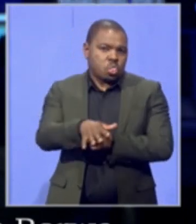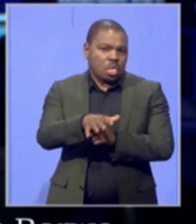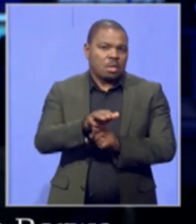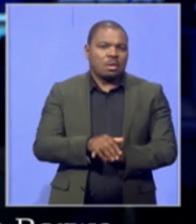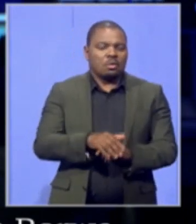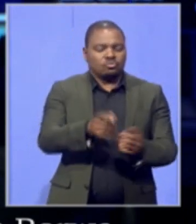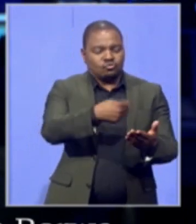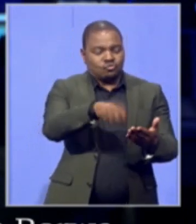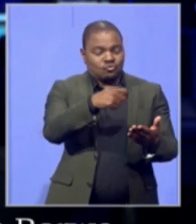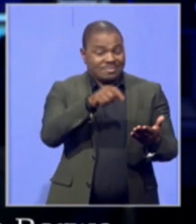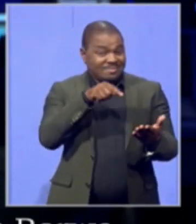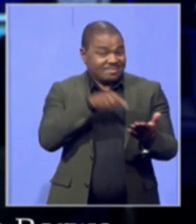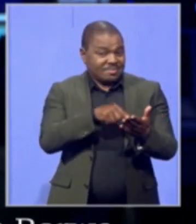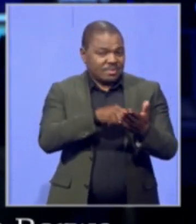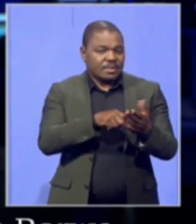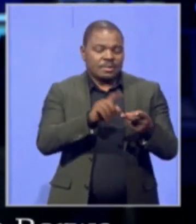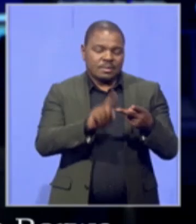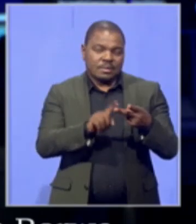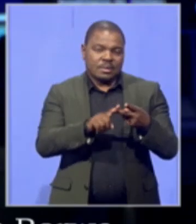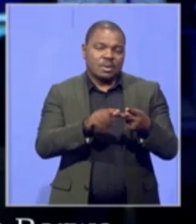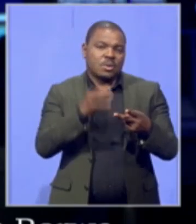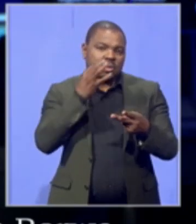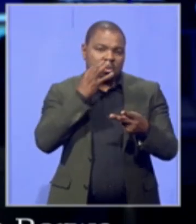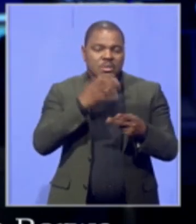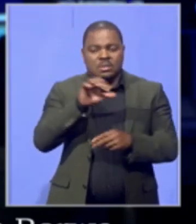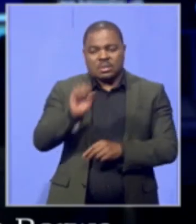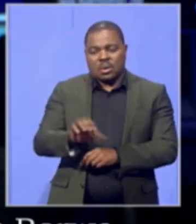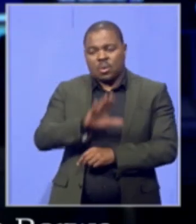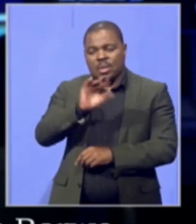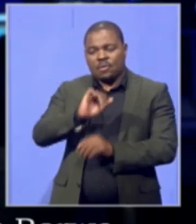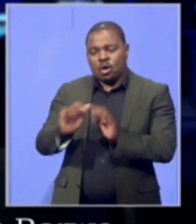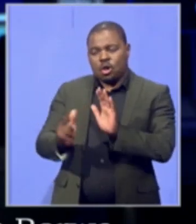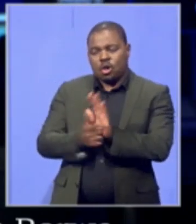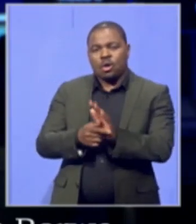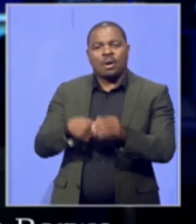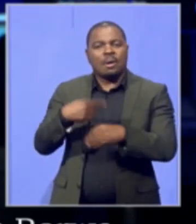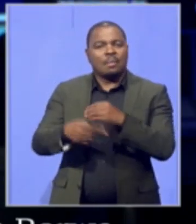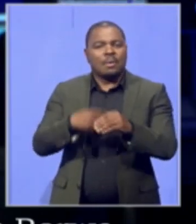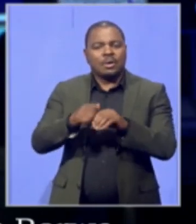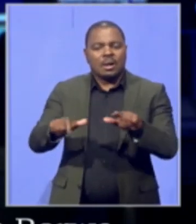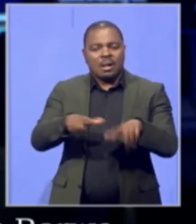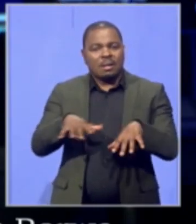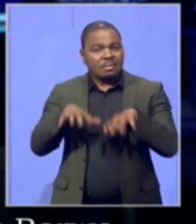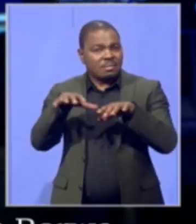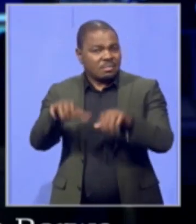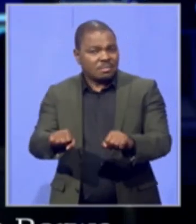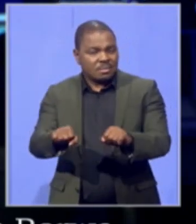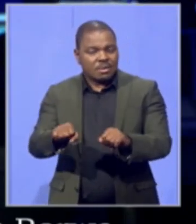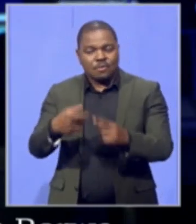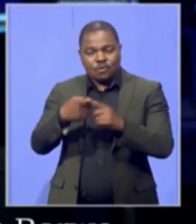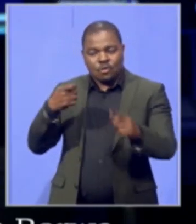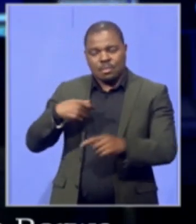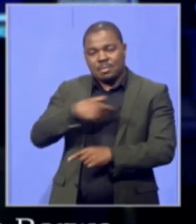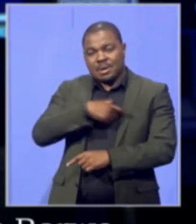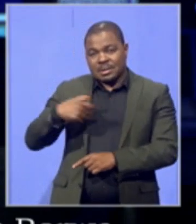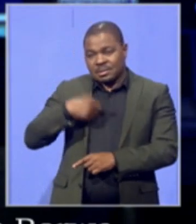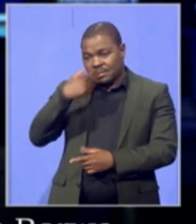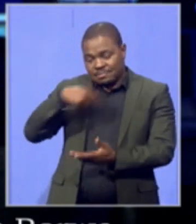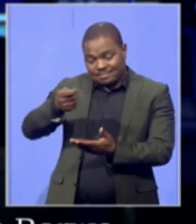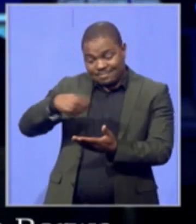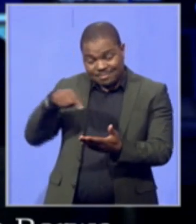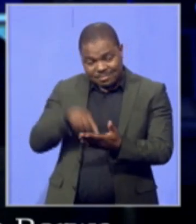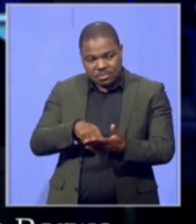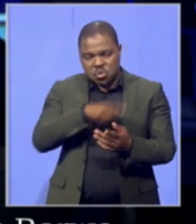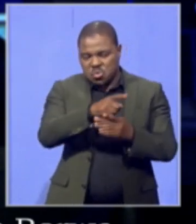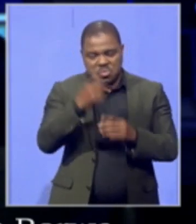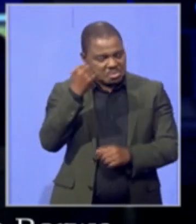Molaotaelo ona o boetse o kgahlano le molao wa Afrika Borwa wa kamoho ya mobu o tekennweng ke Mopresidente Cyril